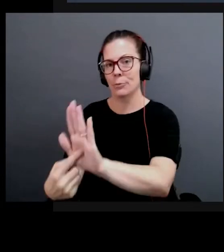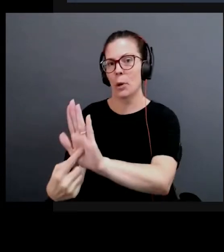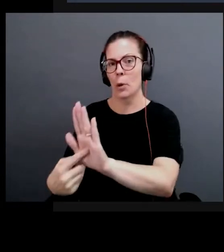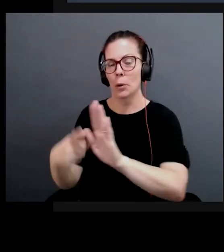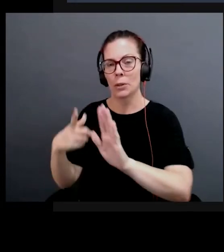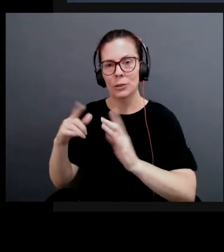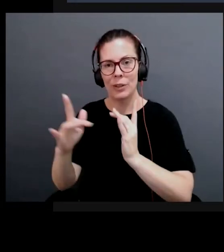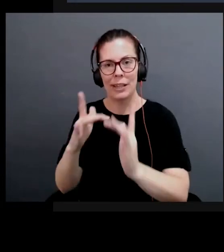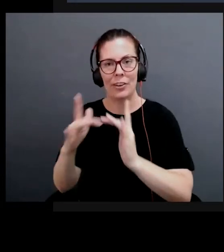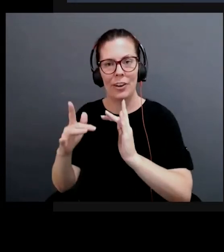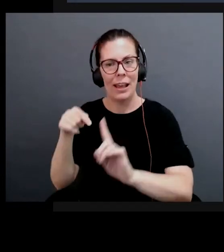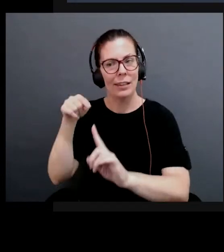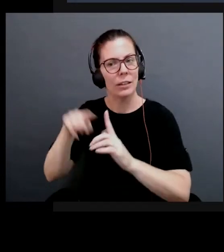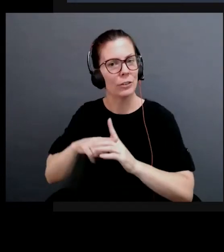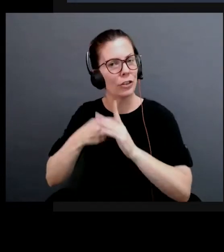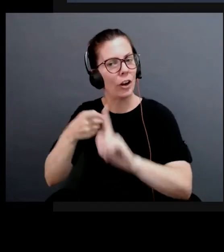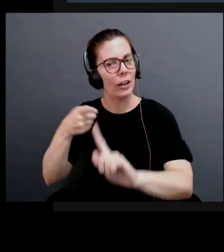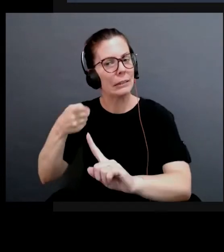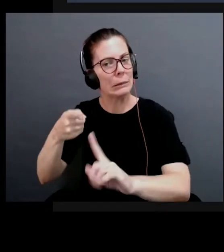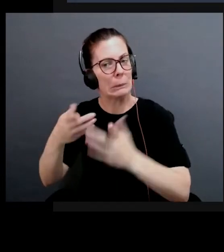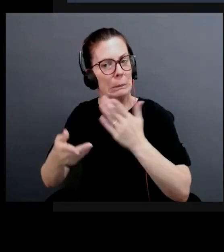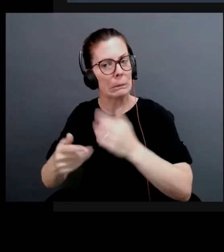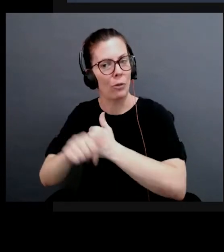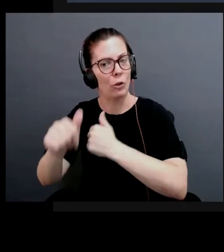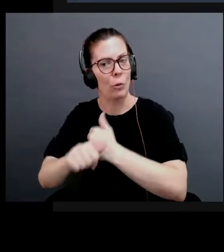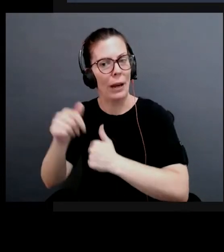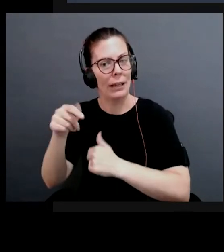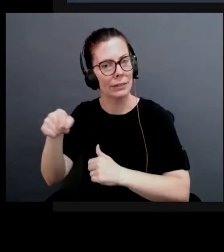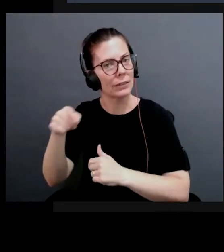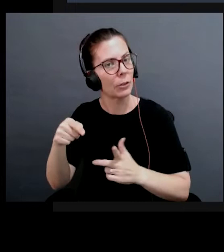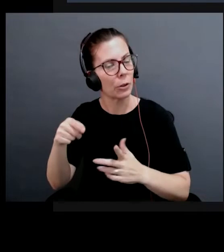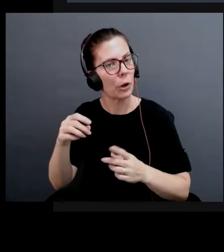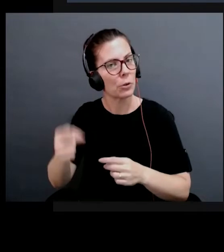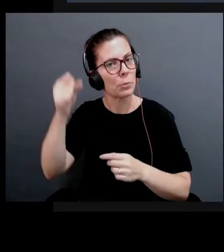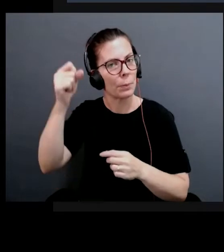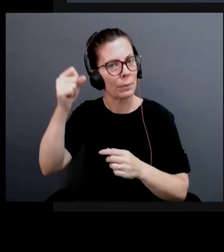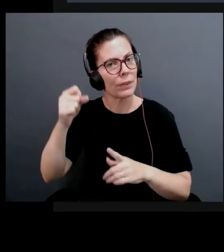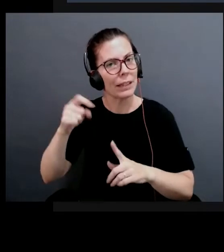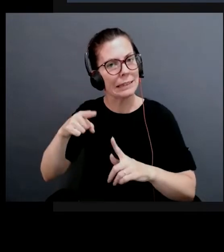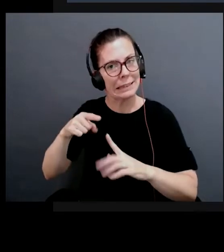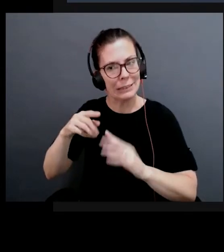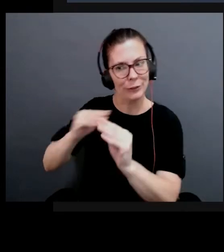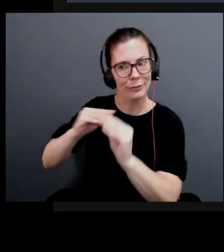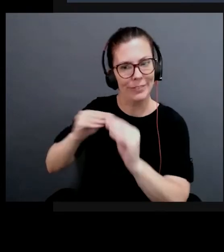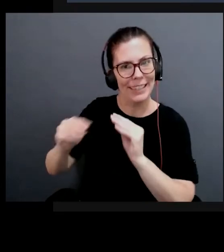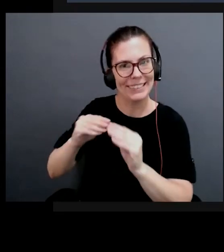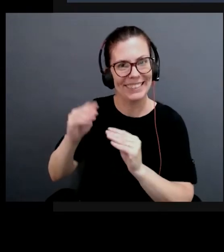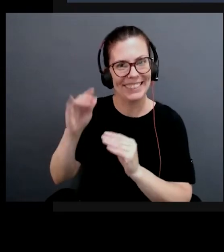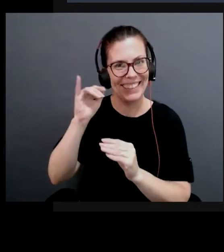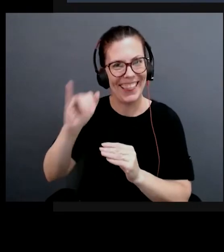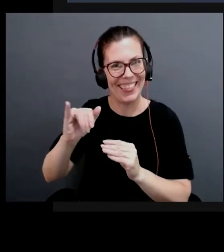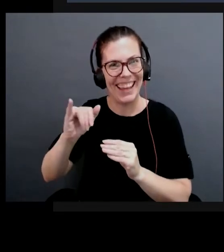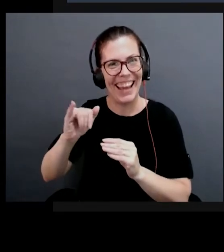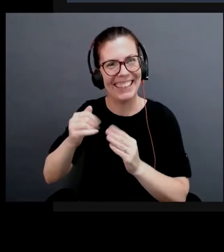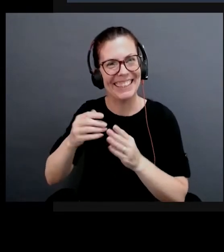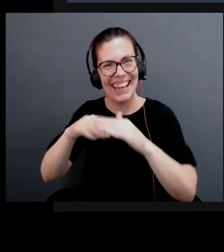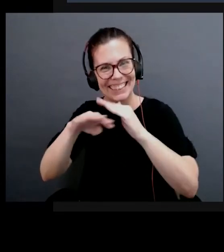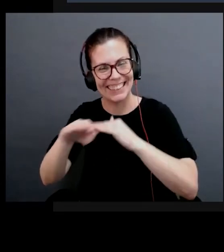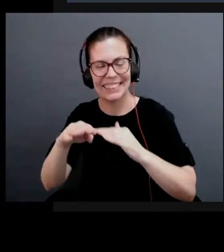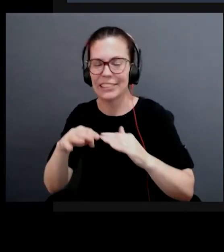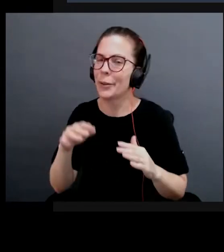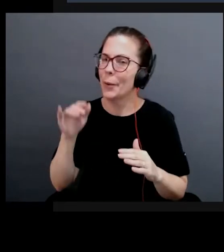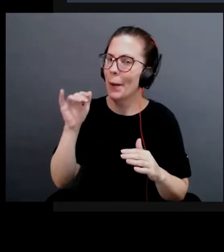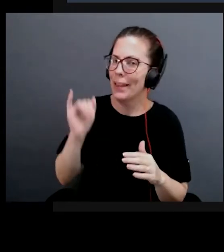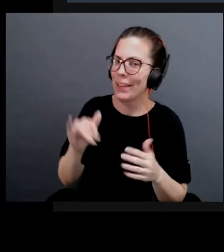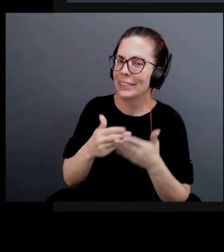create a threat vector that I need to rapidly work on resolving, things like that. So that's what we kind of